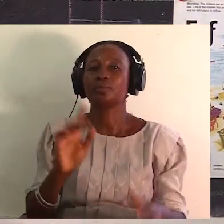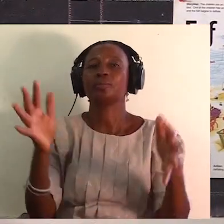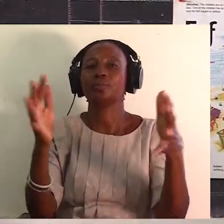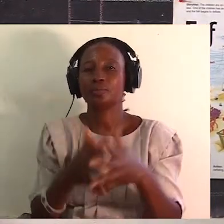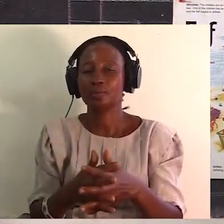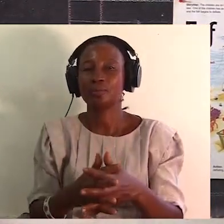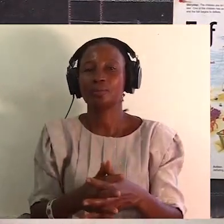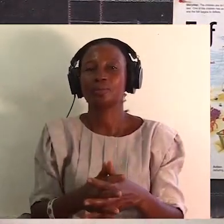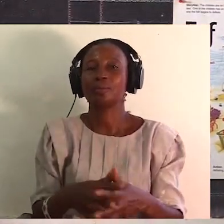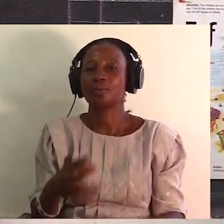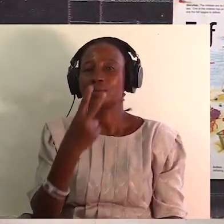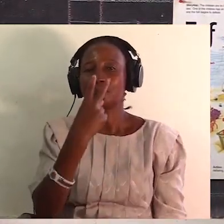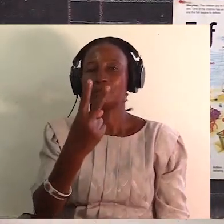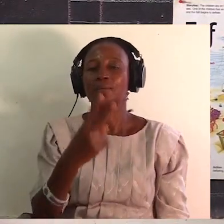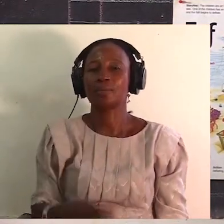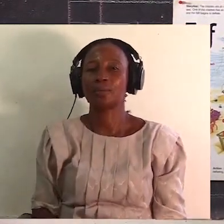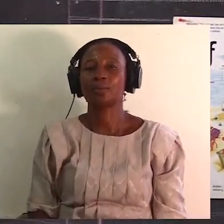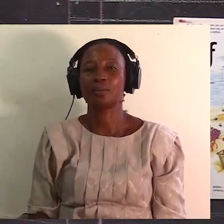together? Listen.